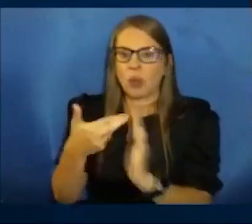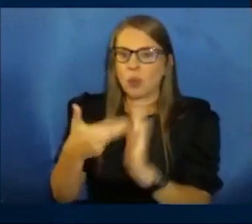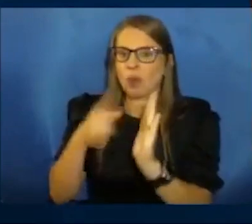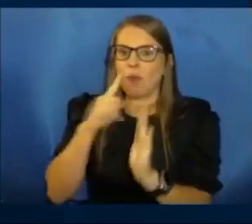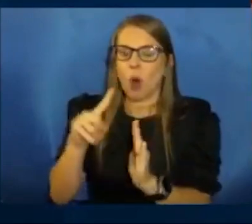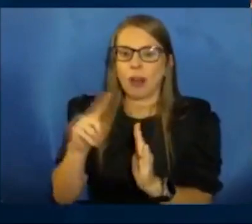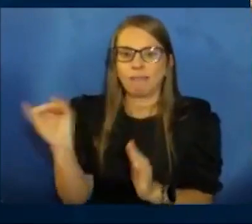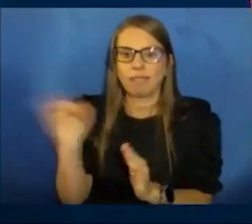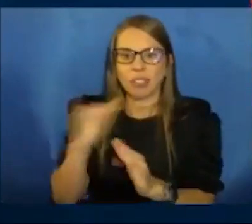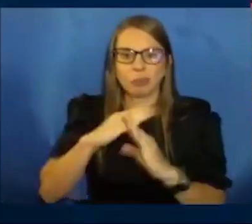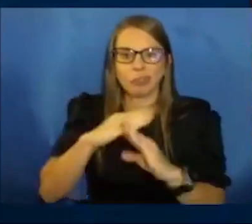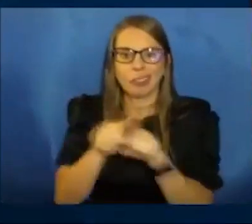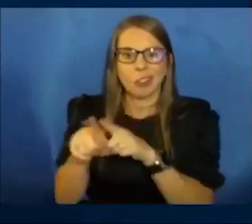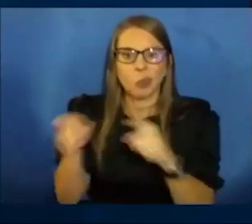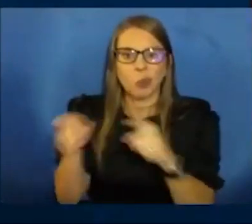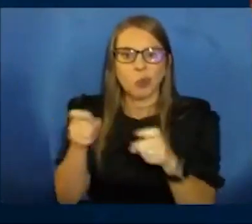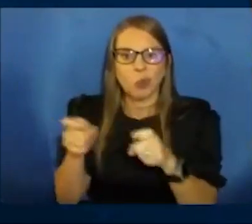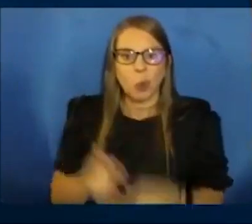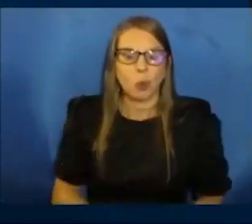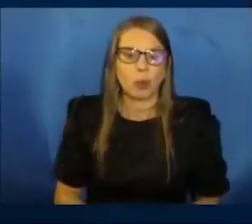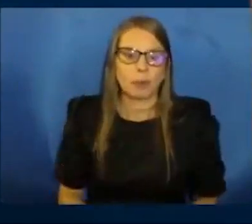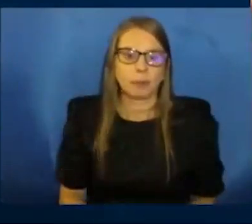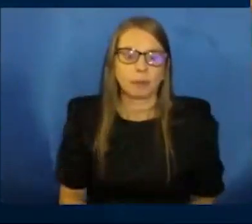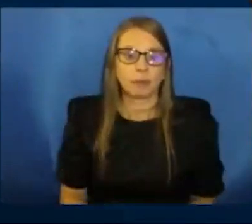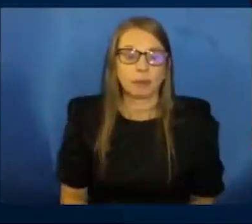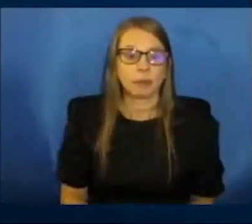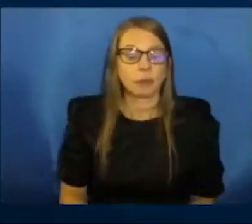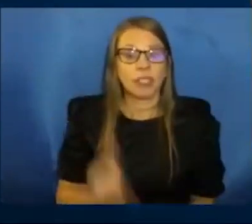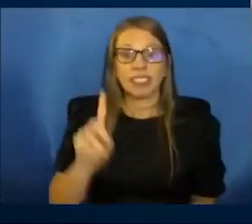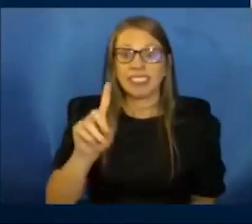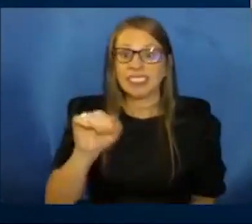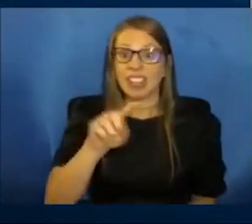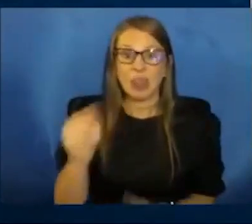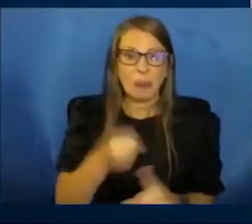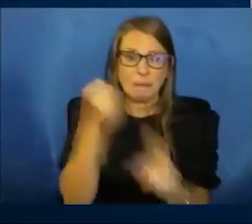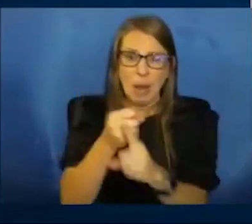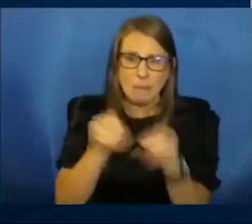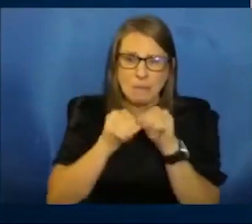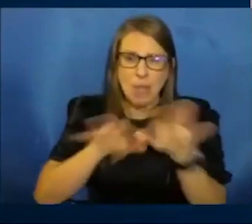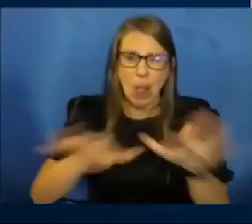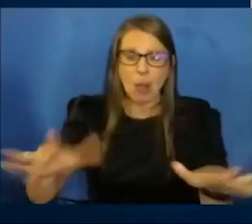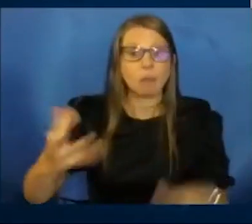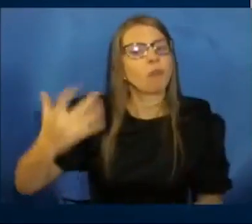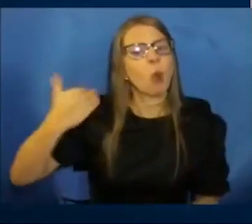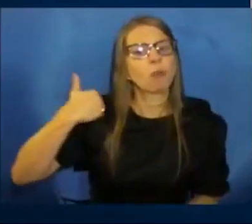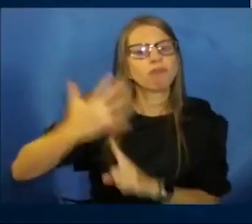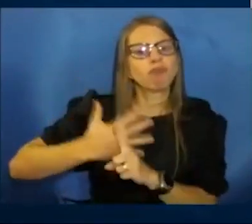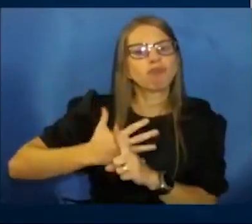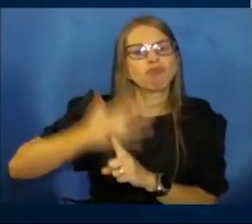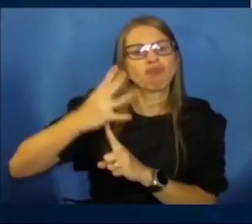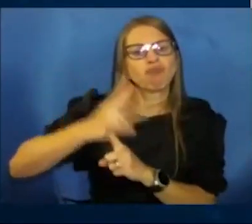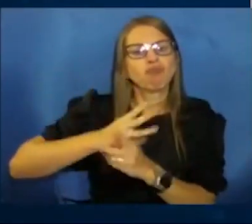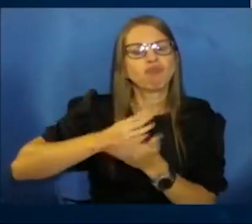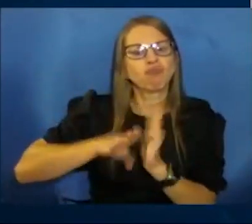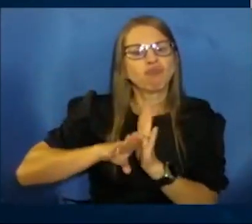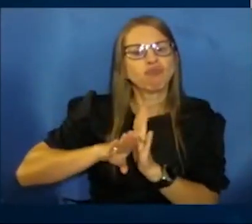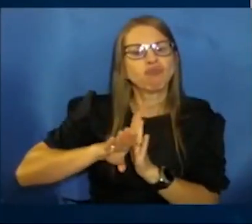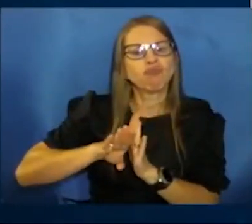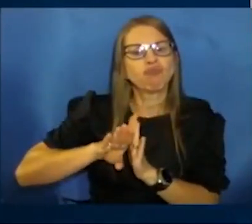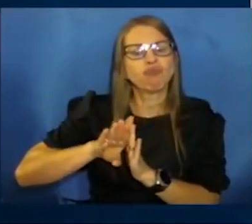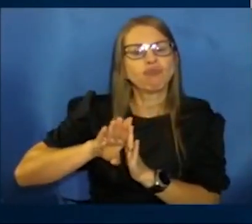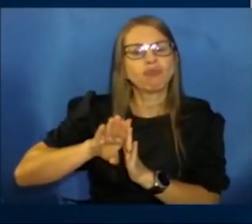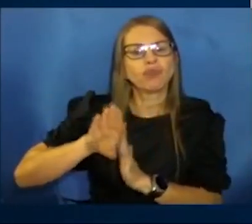impact our children? We know a lot of you have questions. So we are back on Monday with Dr. Angela Myers from Children's Mercy. We're going to answer your questions and concerns